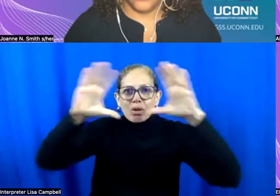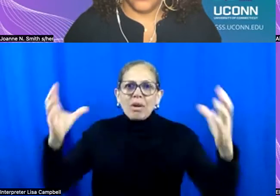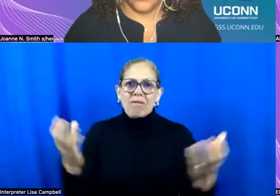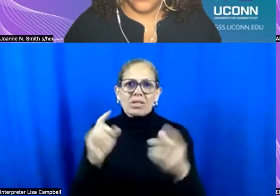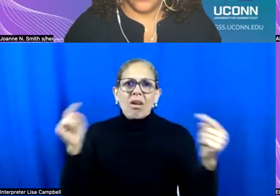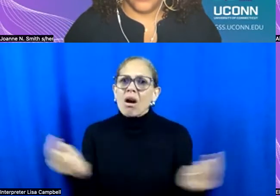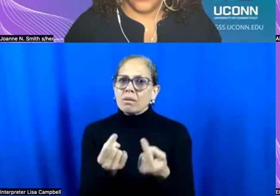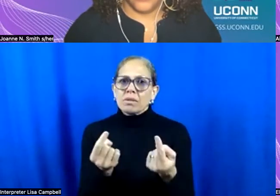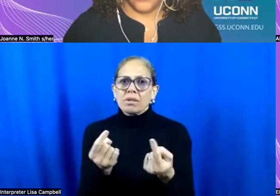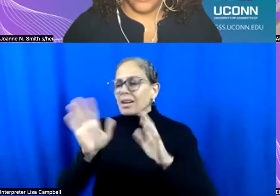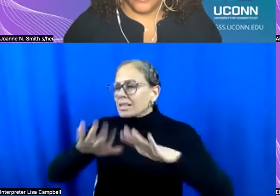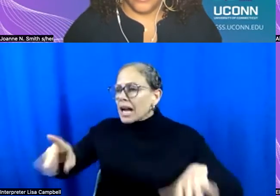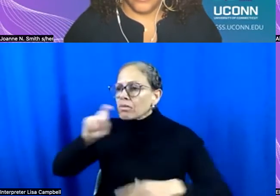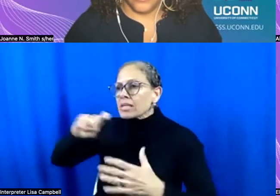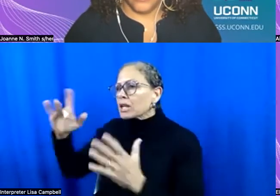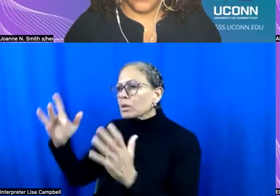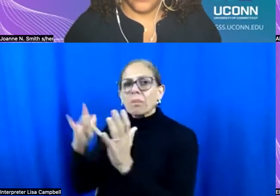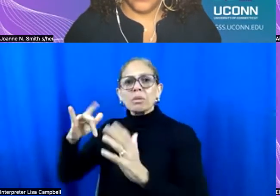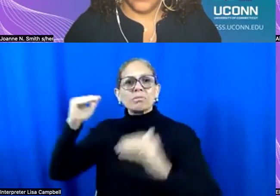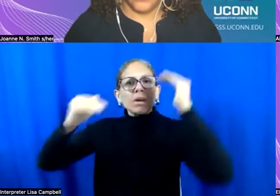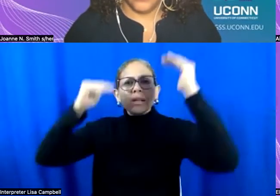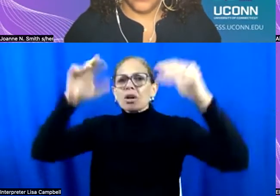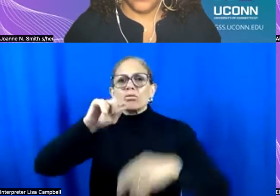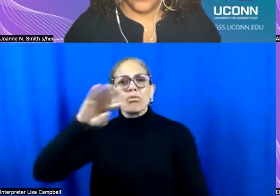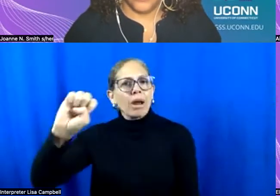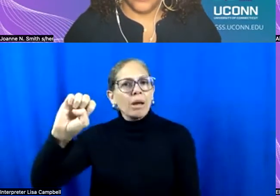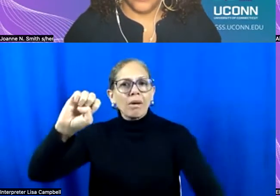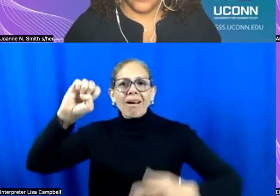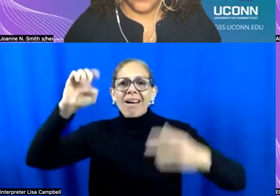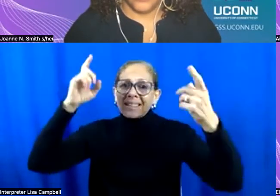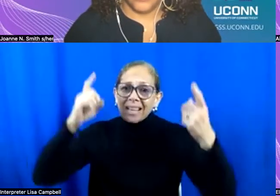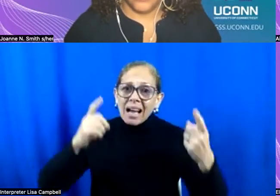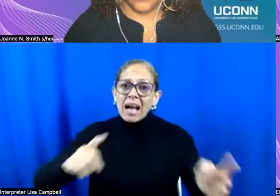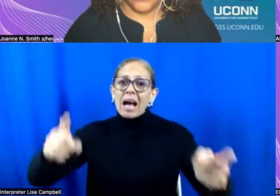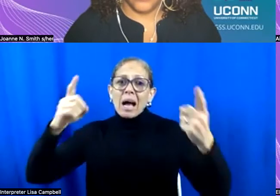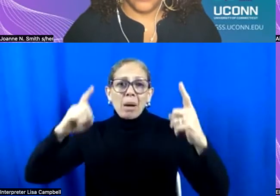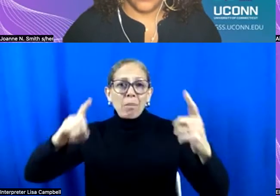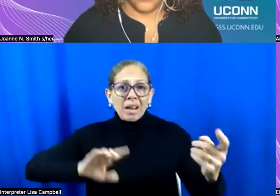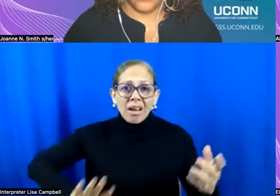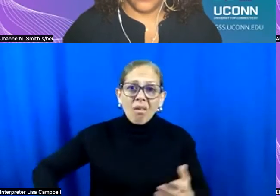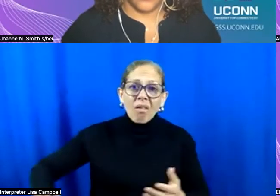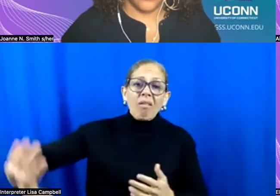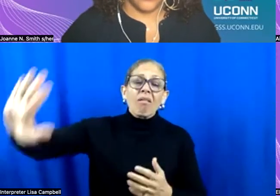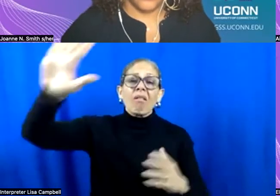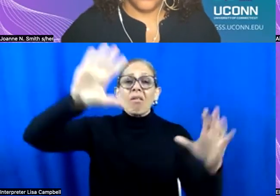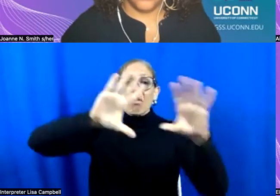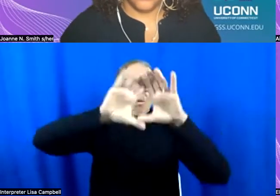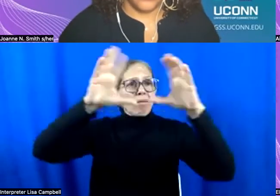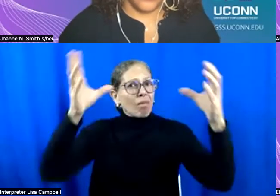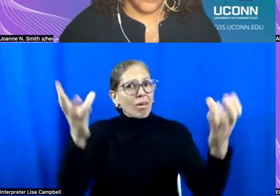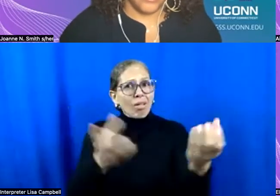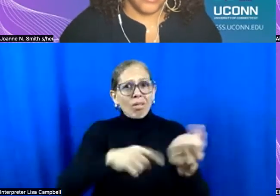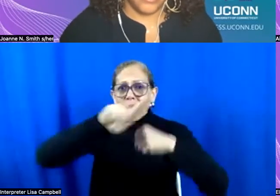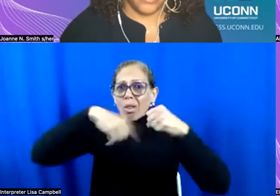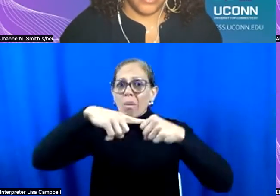So childhood sexual abuse, adult rape, this is happening all of the time across the globe. What the work